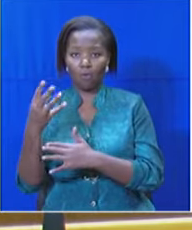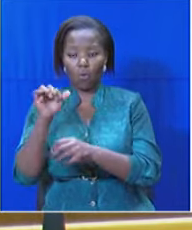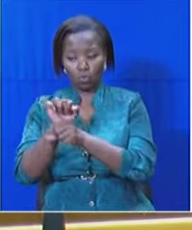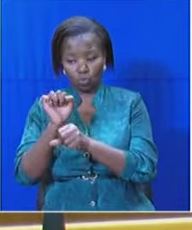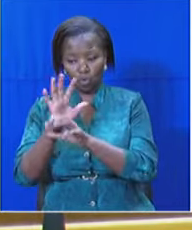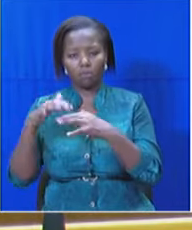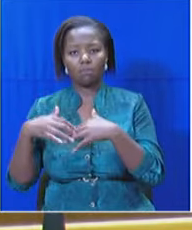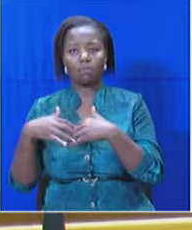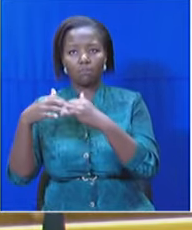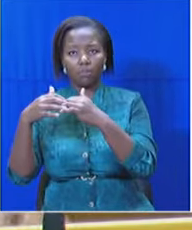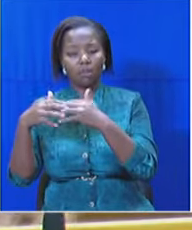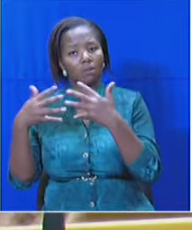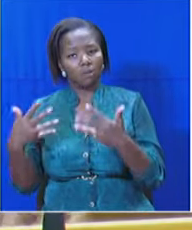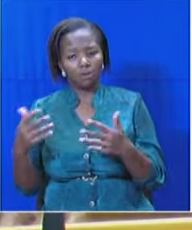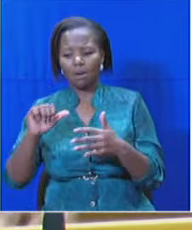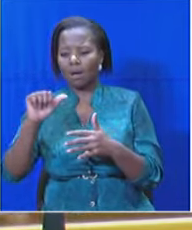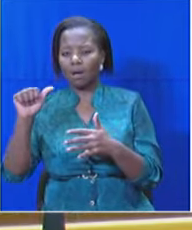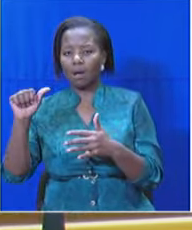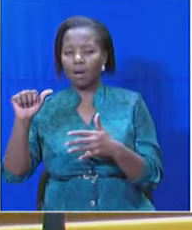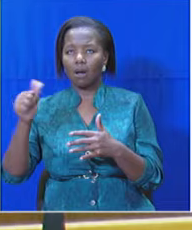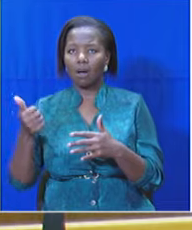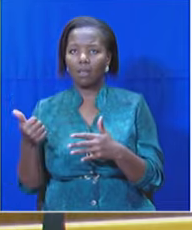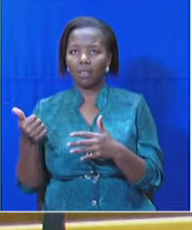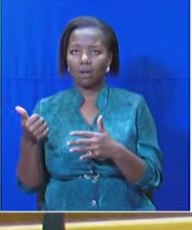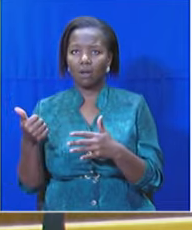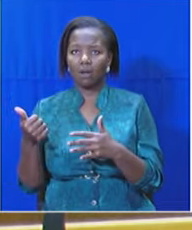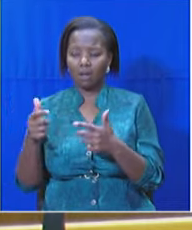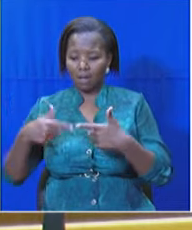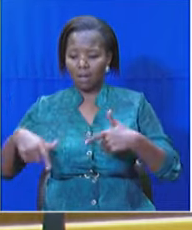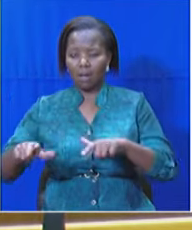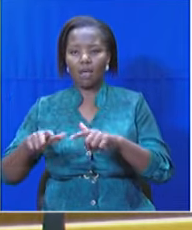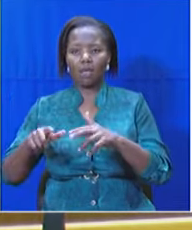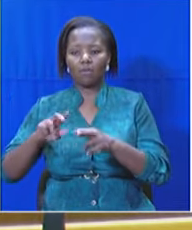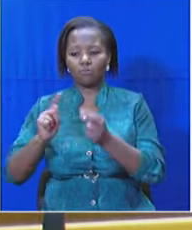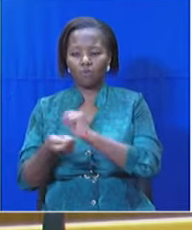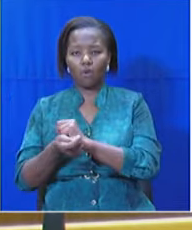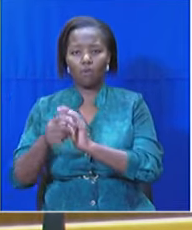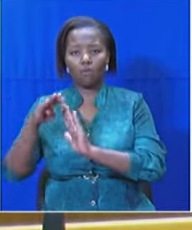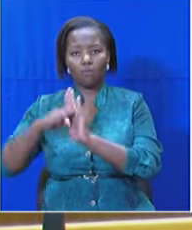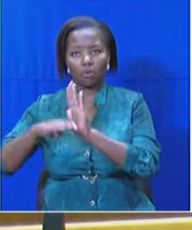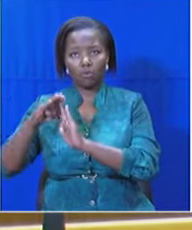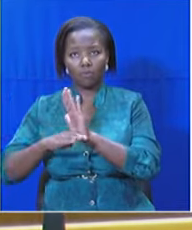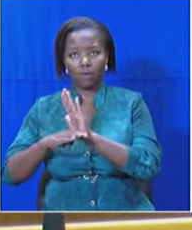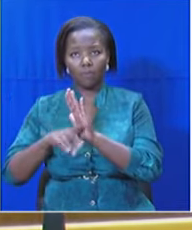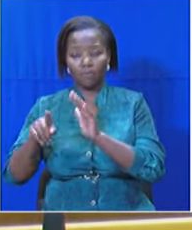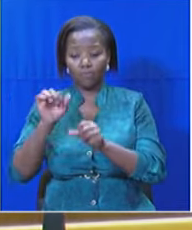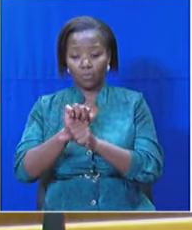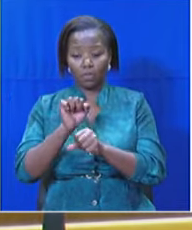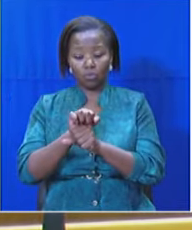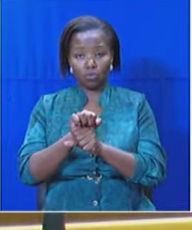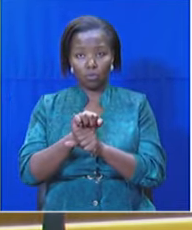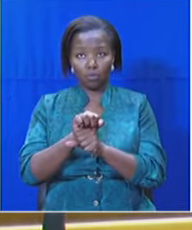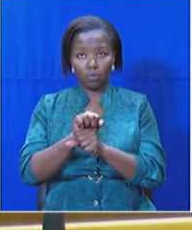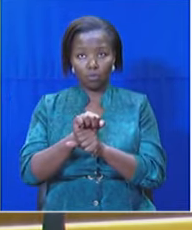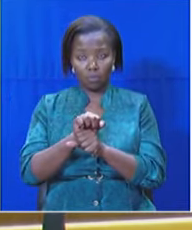created through other land reform programs. The job opportunities that will be created